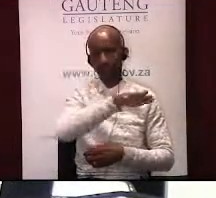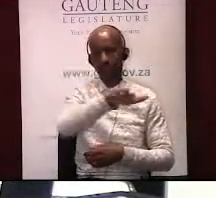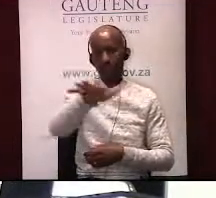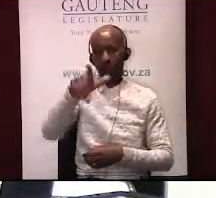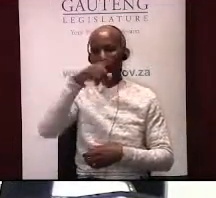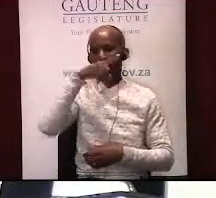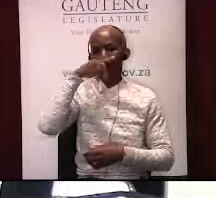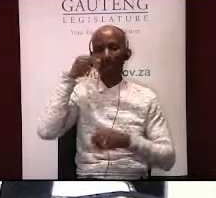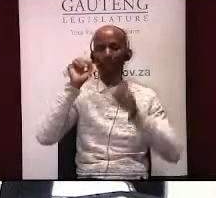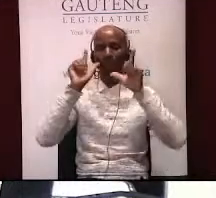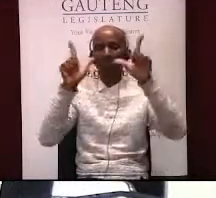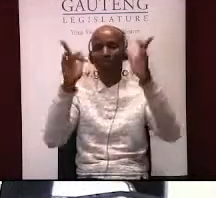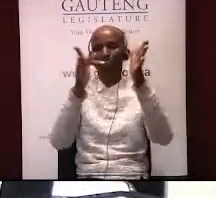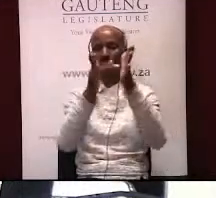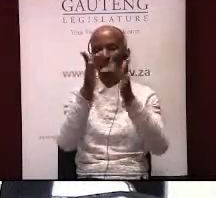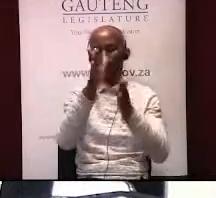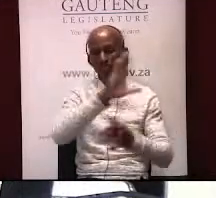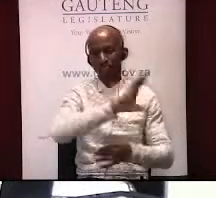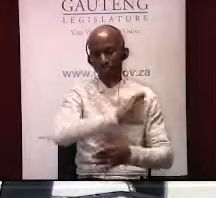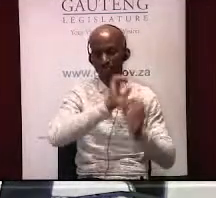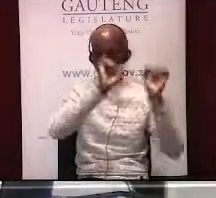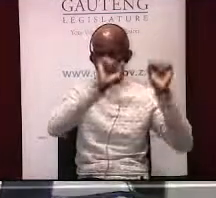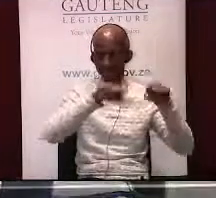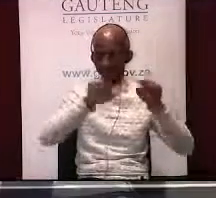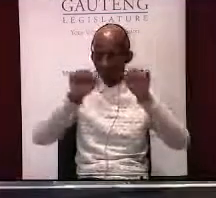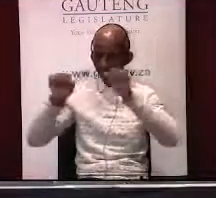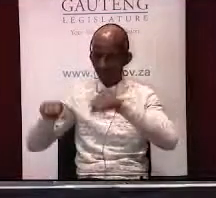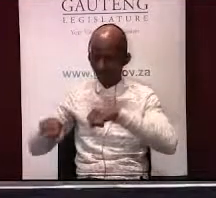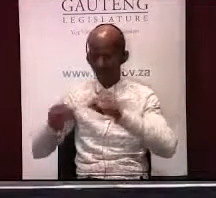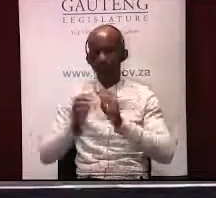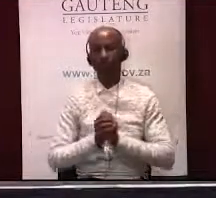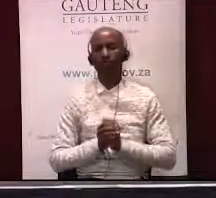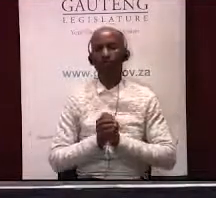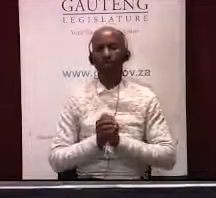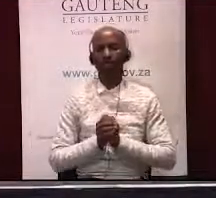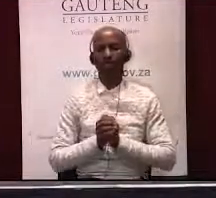the name of the Lord Jesus Christ. Amen.